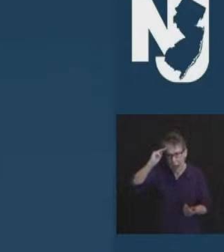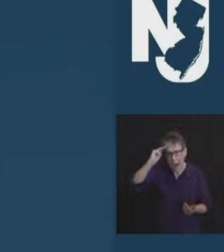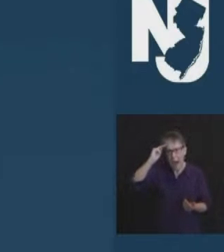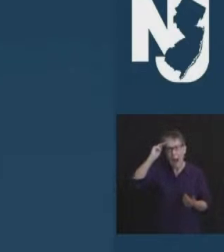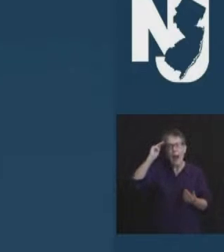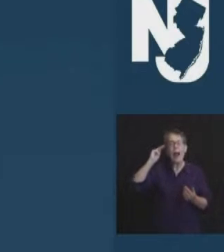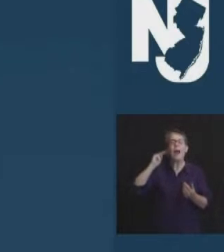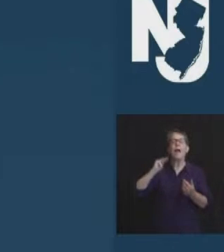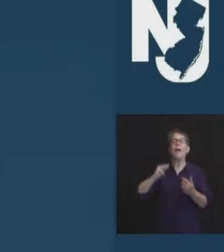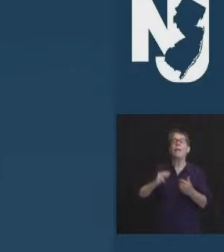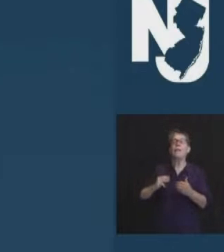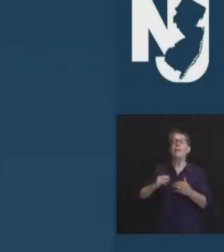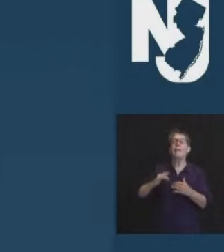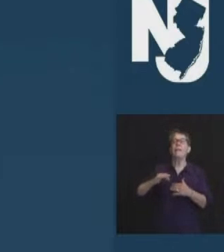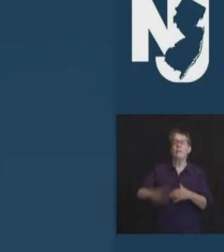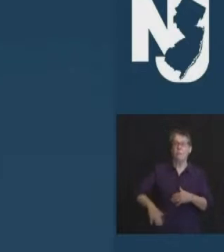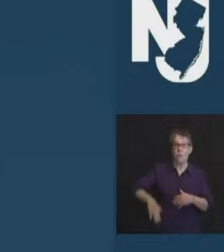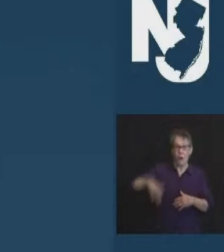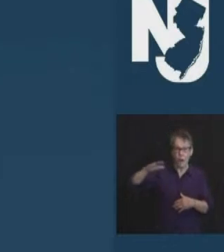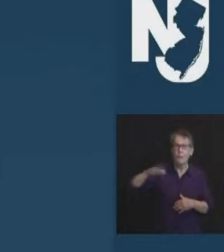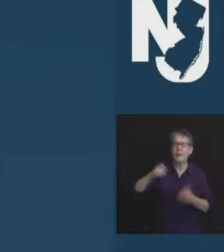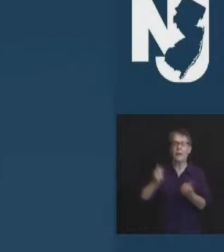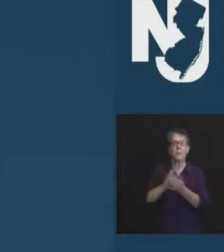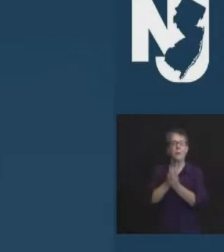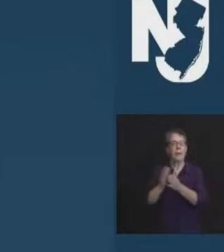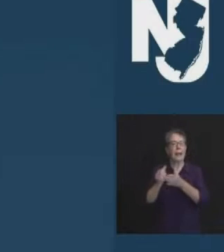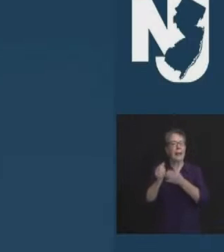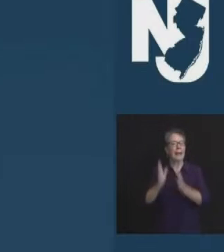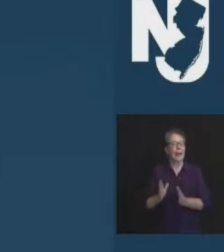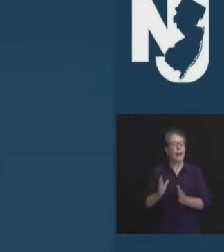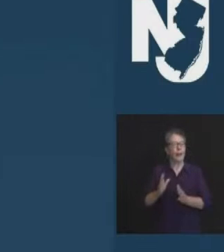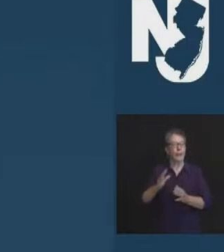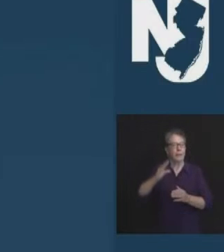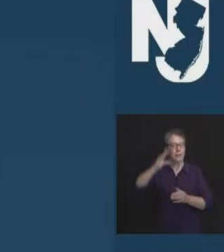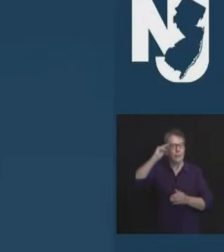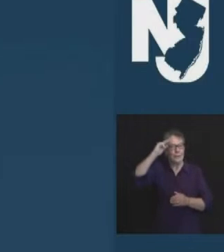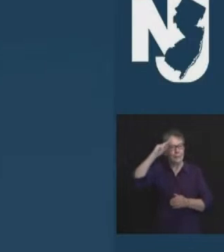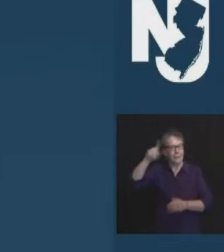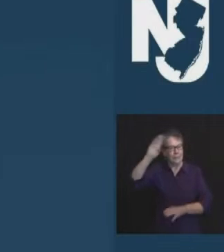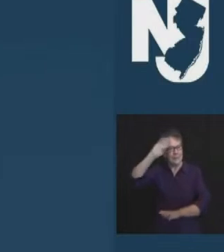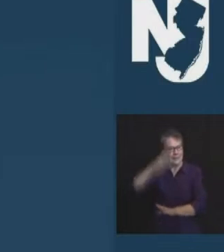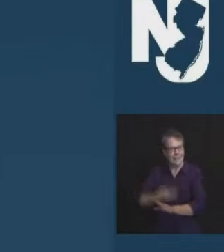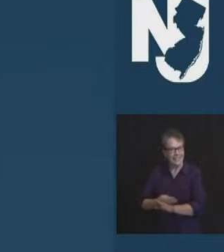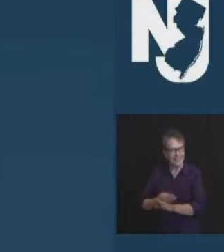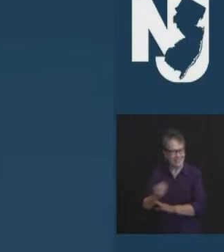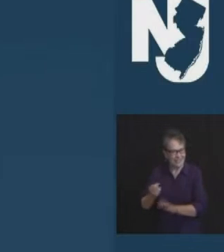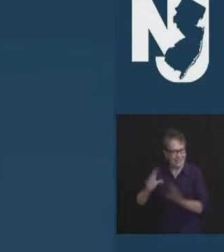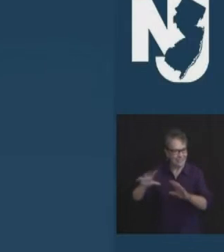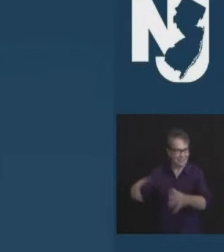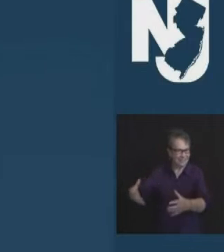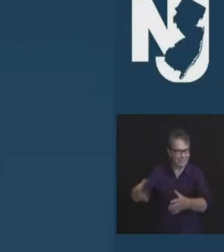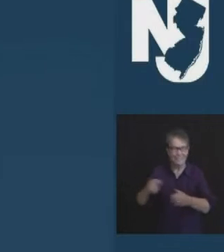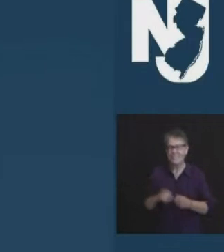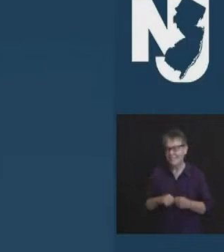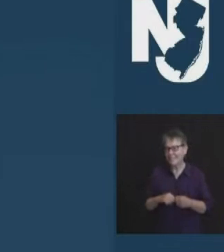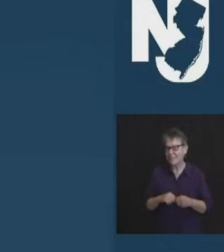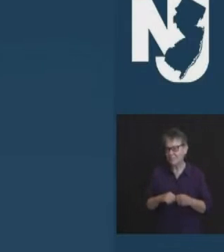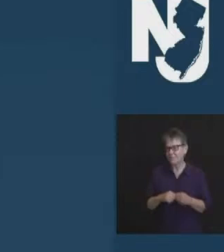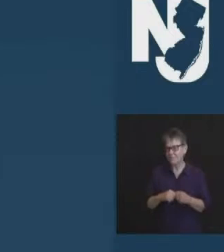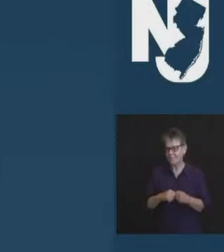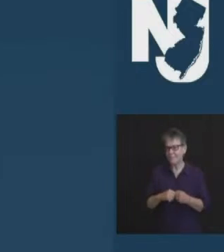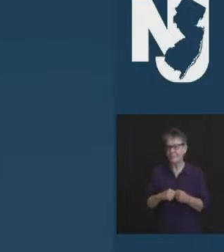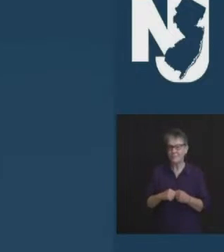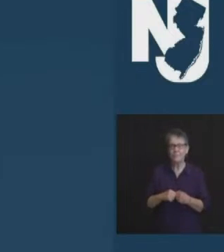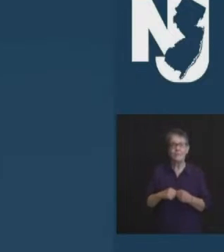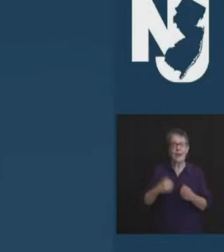So Keith now leaves Ed and his daughter-in-law, Dr. Kathleen King, and his daughter, Amy. He's also survived by his grandchildren, Keith's son and daughter, Keith